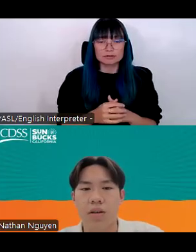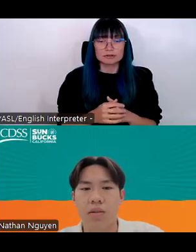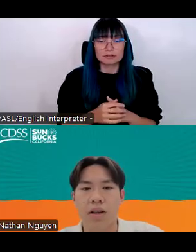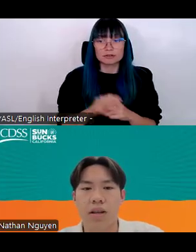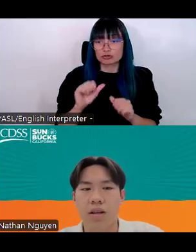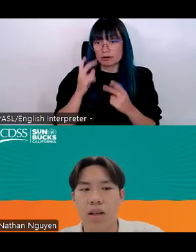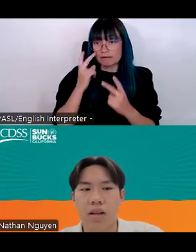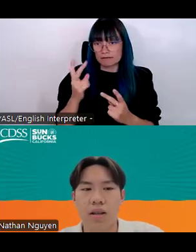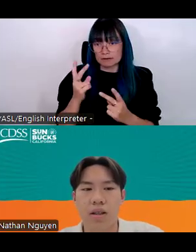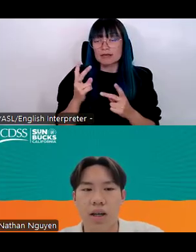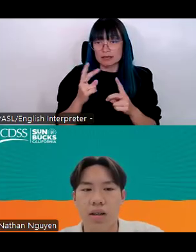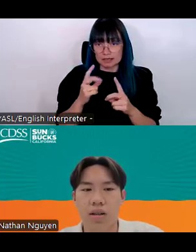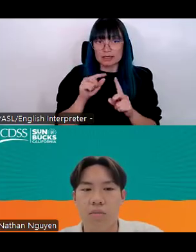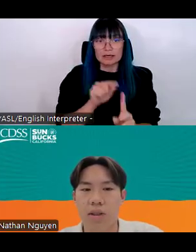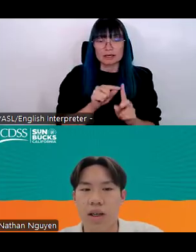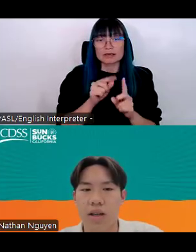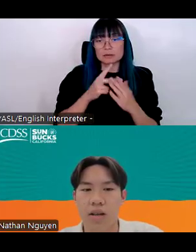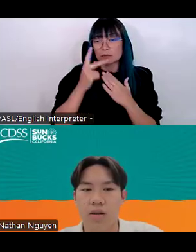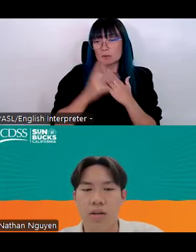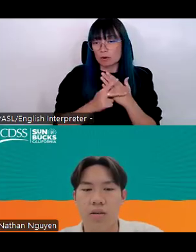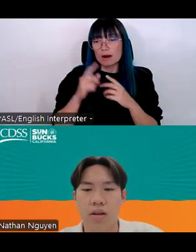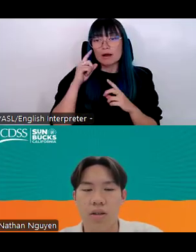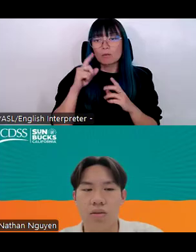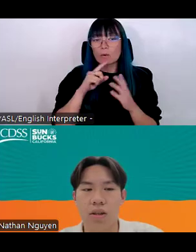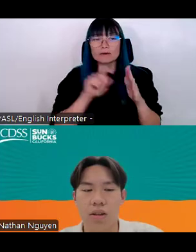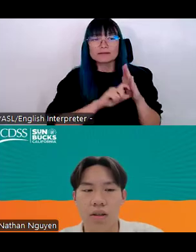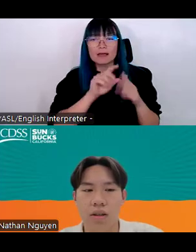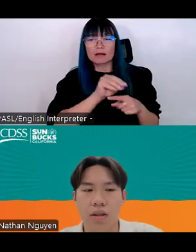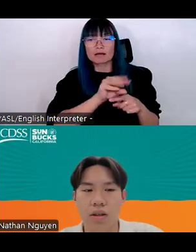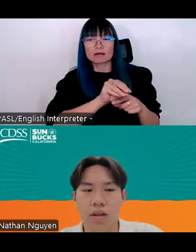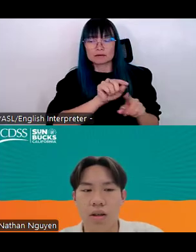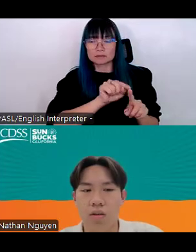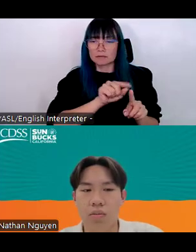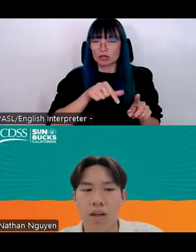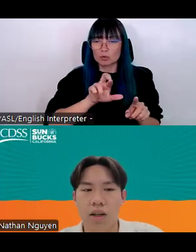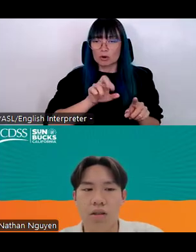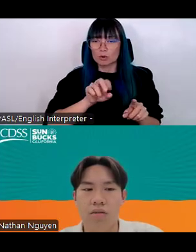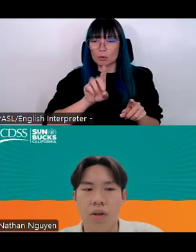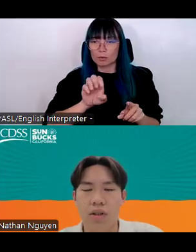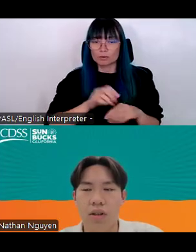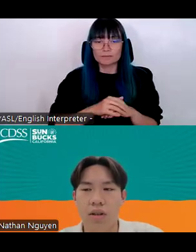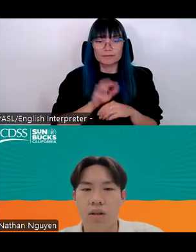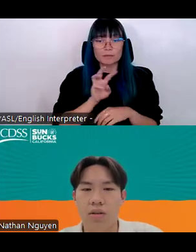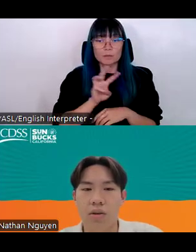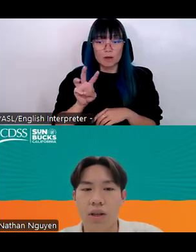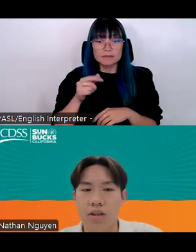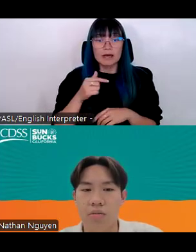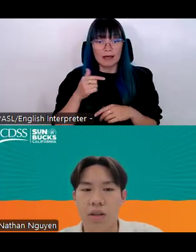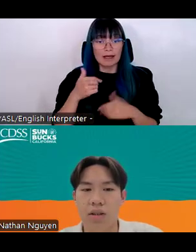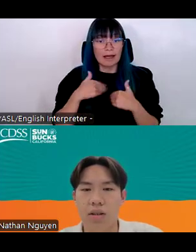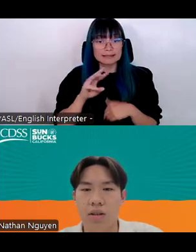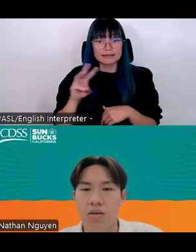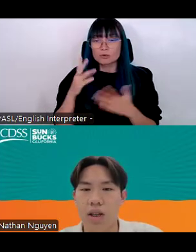visit the website by clicking on the link in the chat or by scanning the QR code on the screen. The website covers information including what